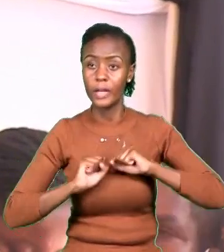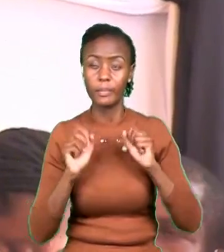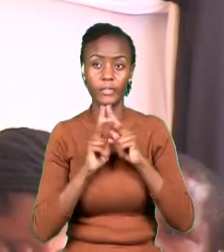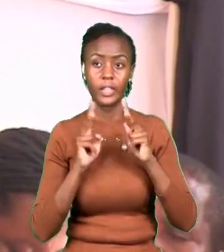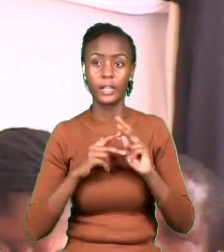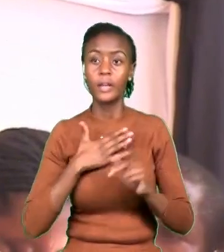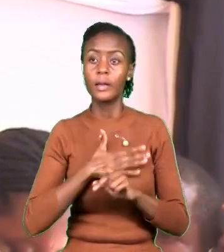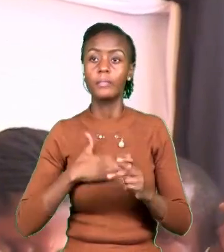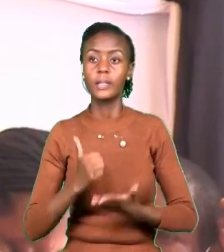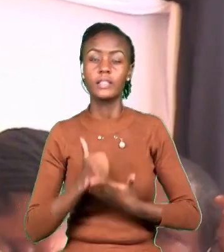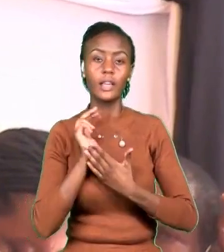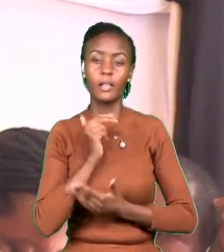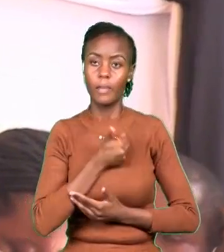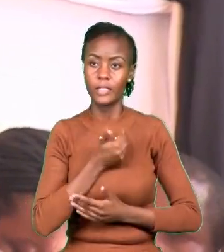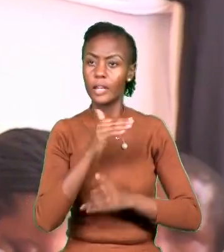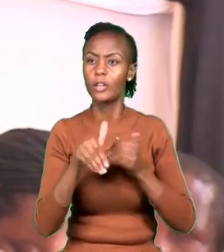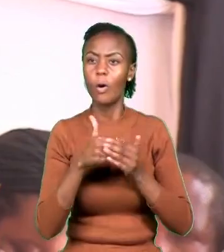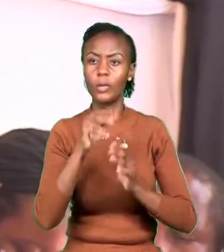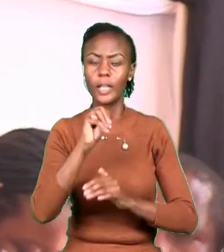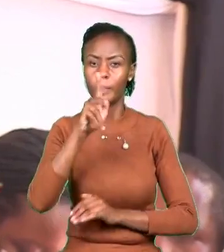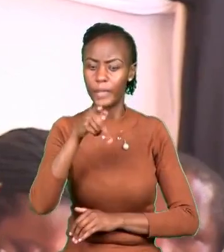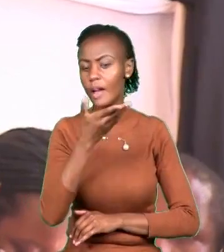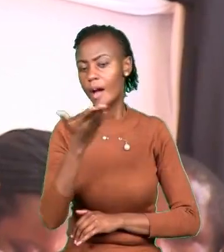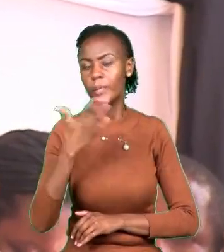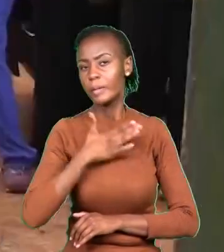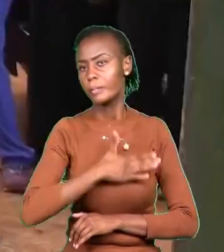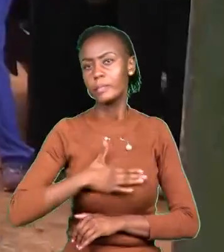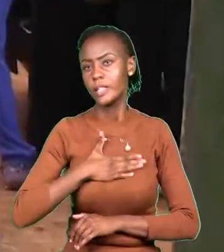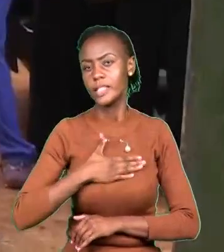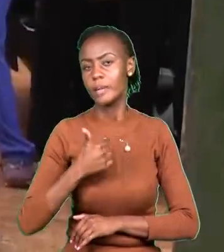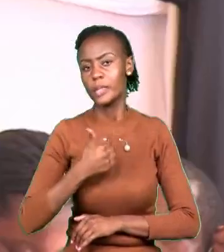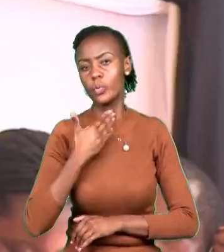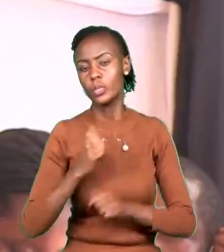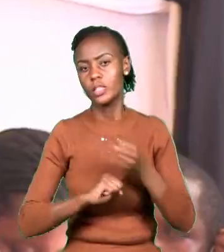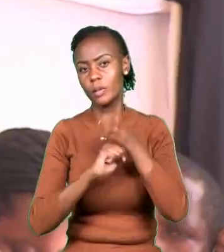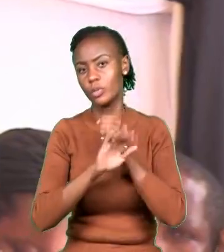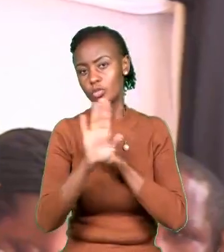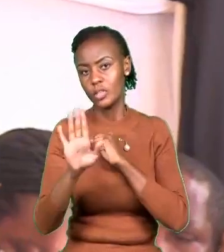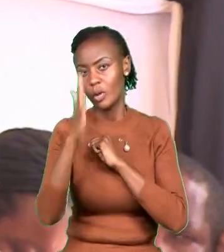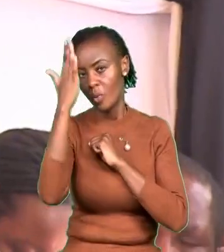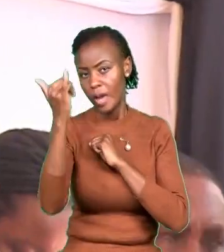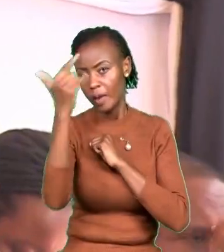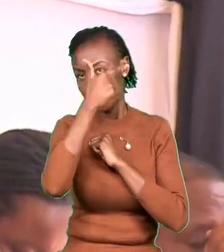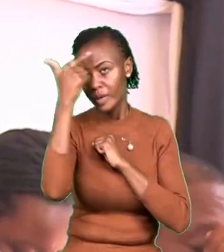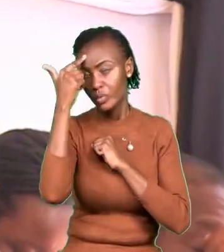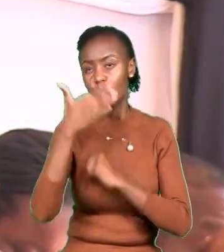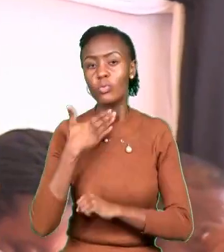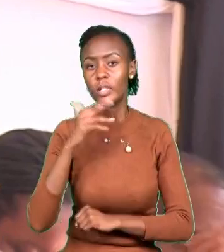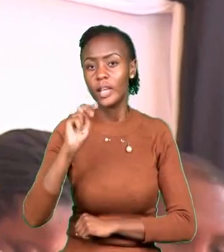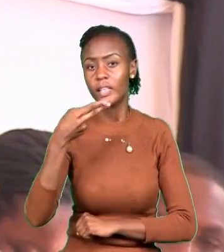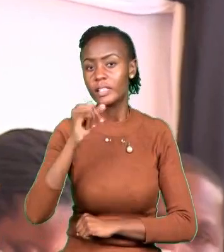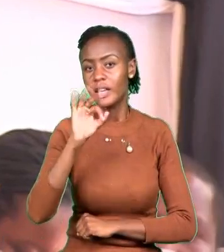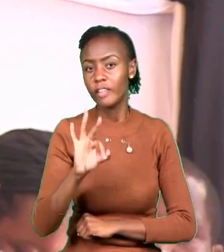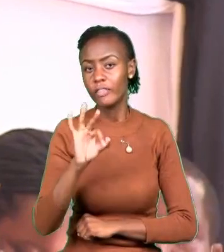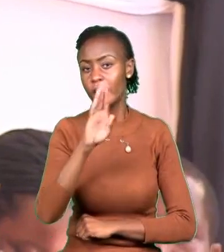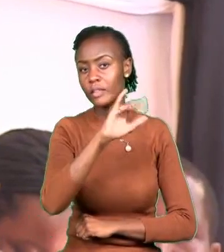us, and the members of parliament who are here, I am seeking your support to ensure that the NHIF bill that is currently